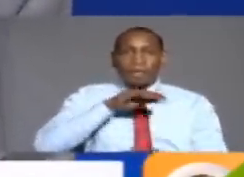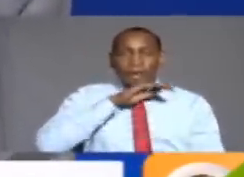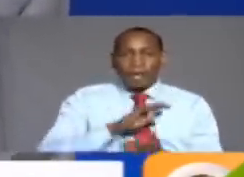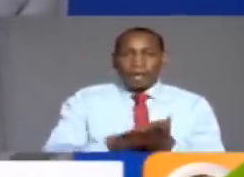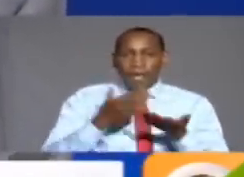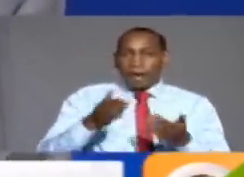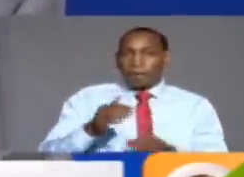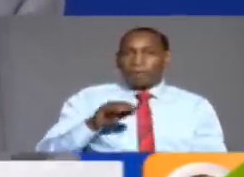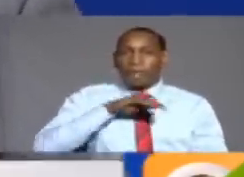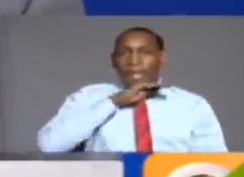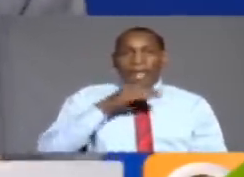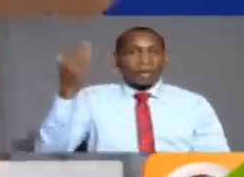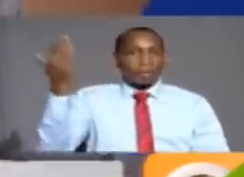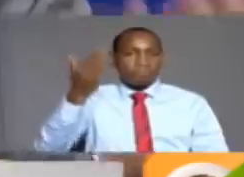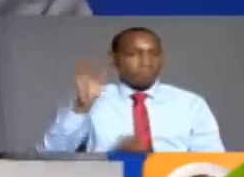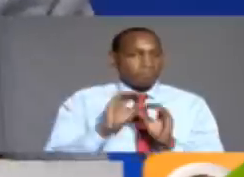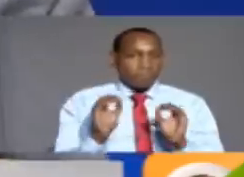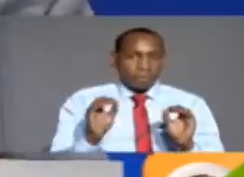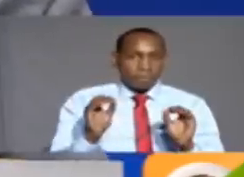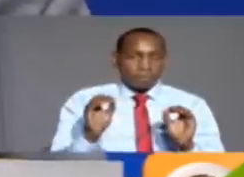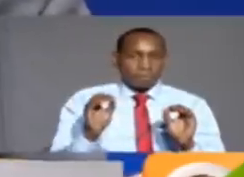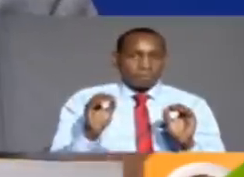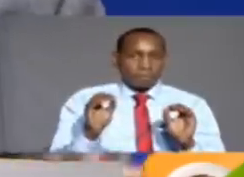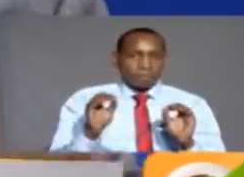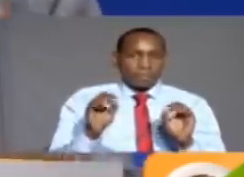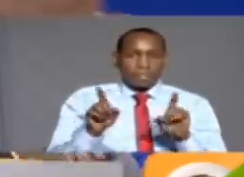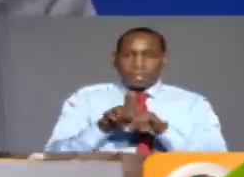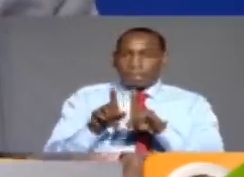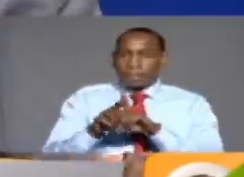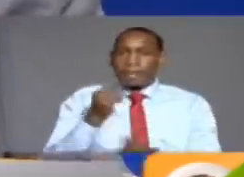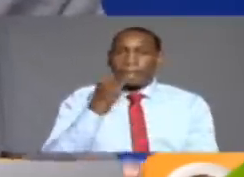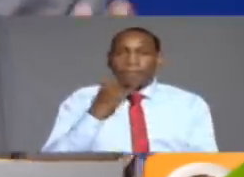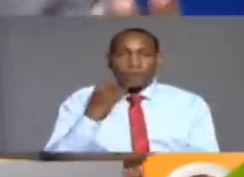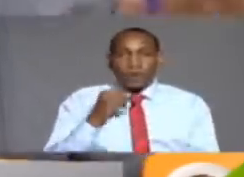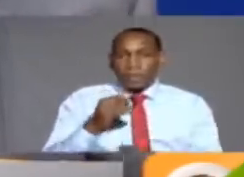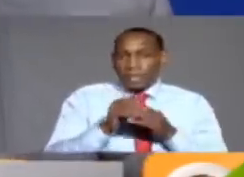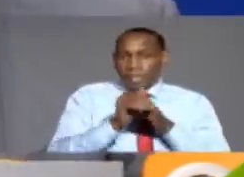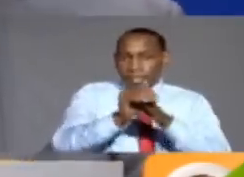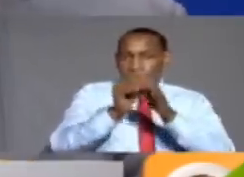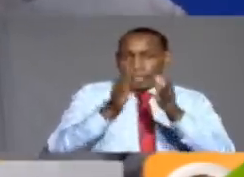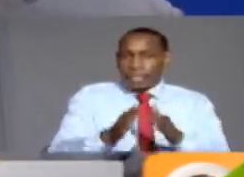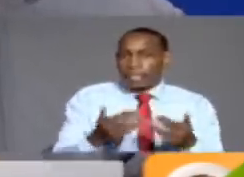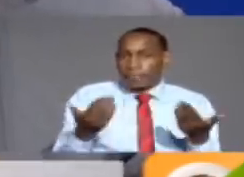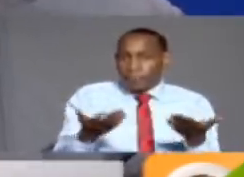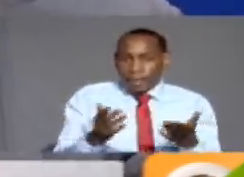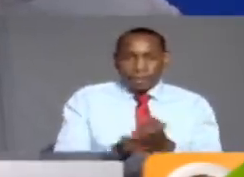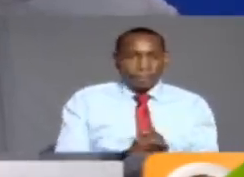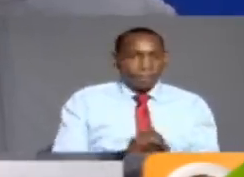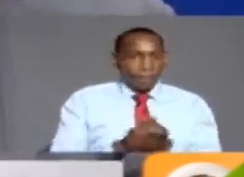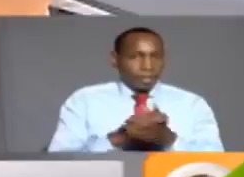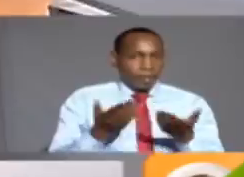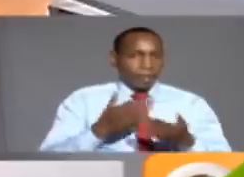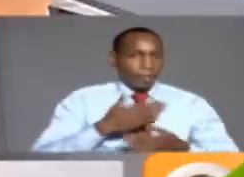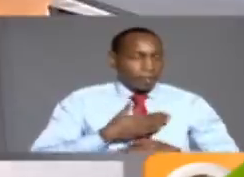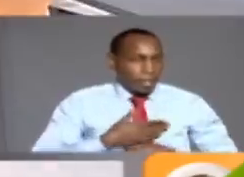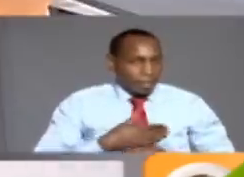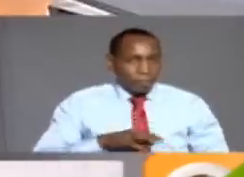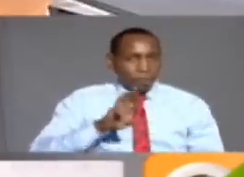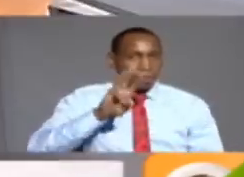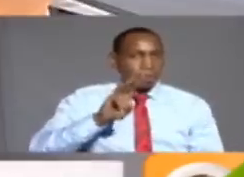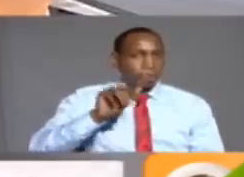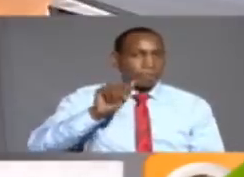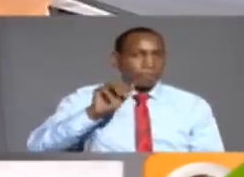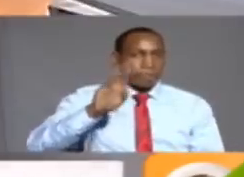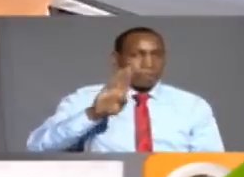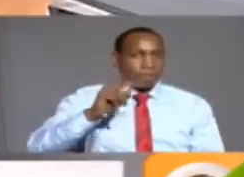friend Raila does not speak out? How come does not tell of Joho? Is that leadership? Is that statesmanship? How come Honorable Mbugu, you don't make noise about that?